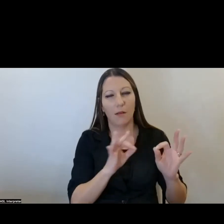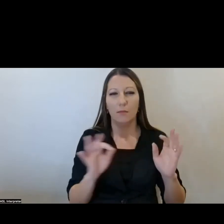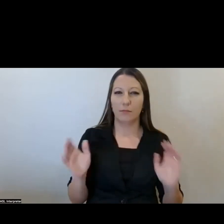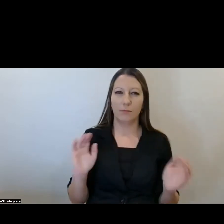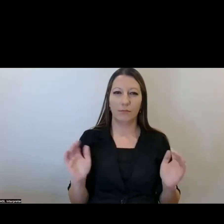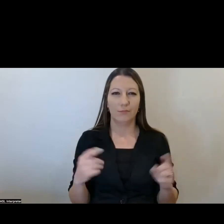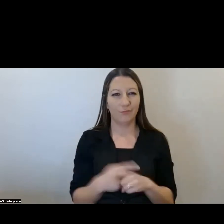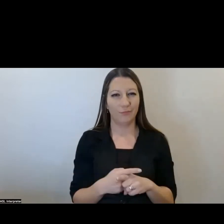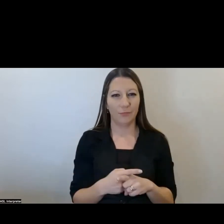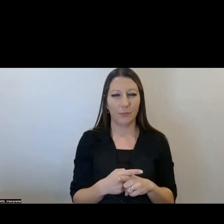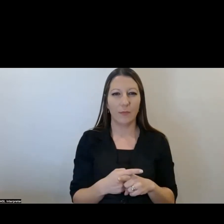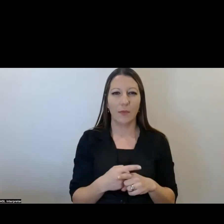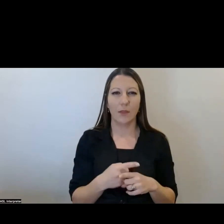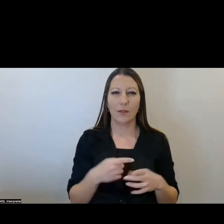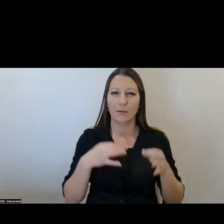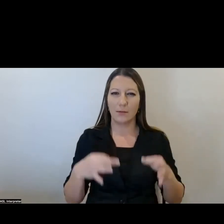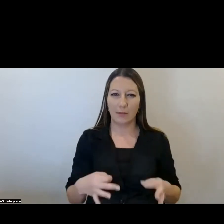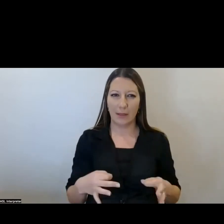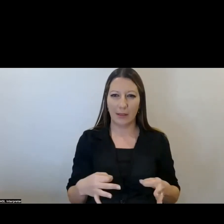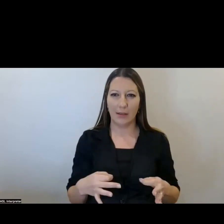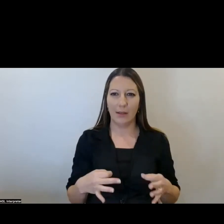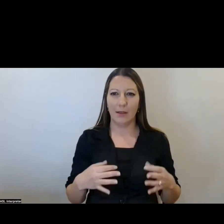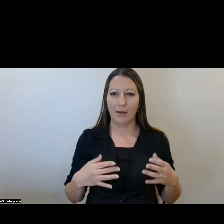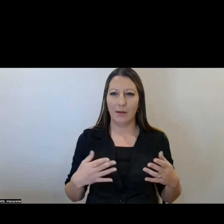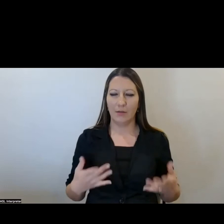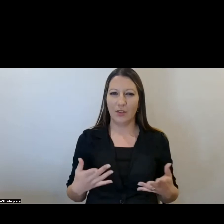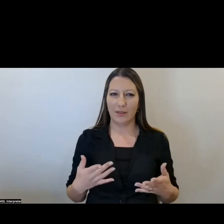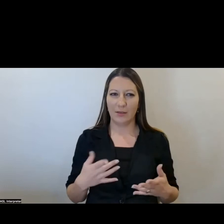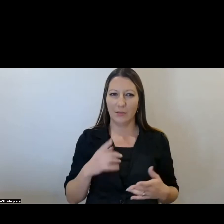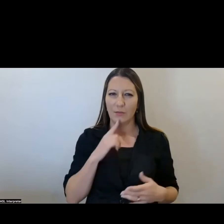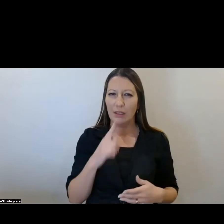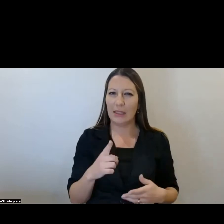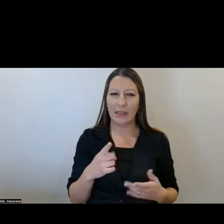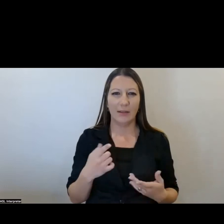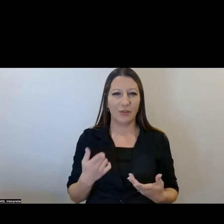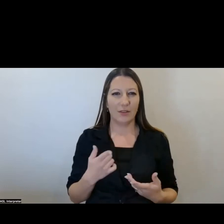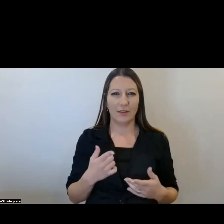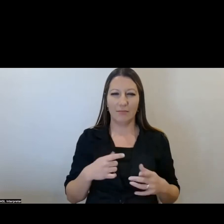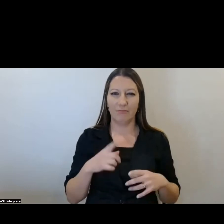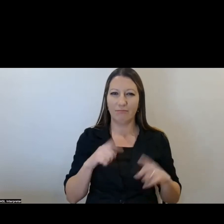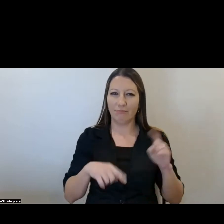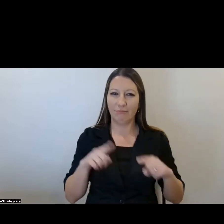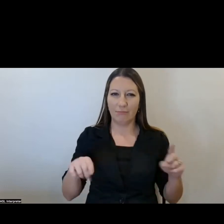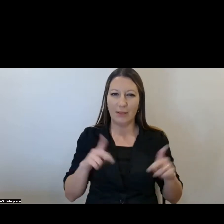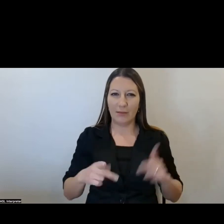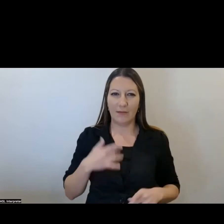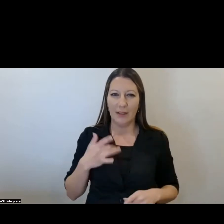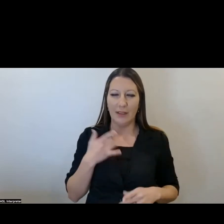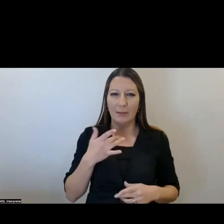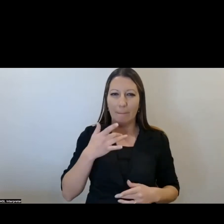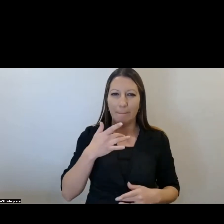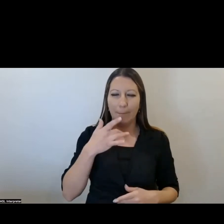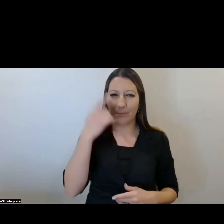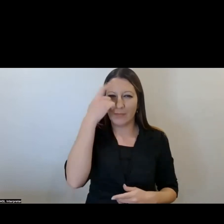express the radical subjectivity of mental suffering, and as opposed to that